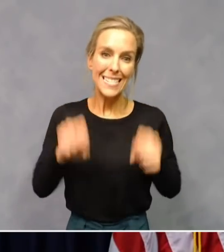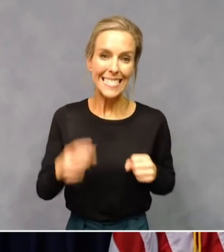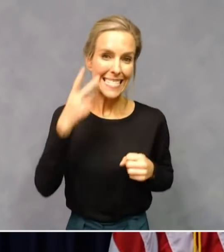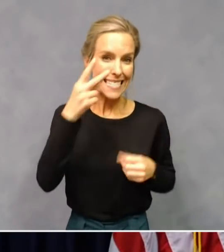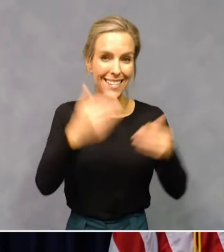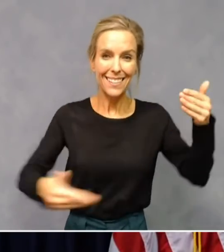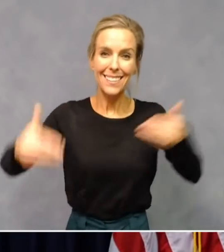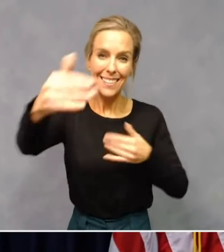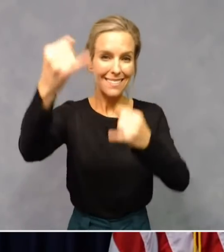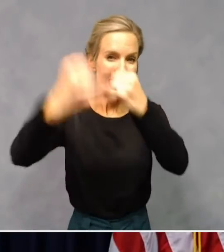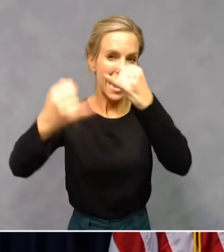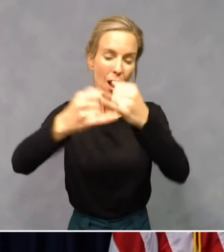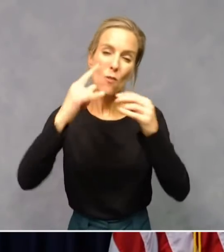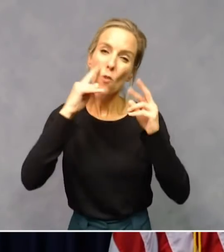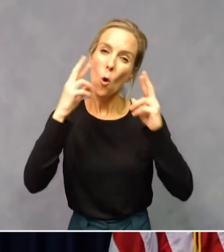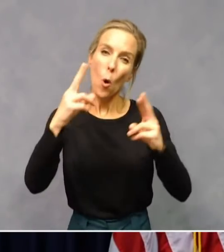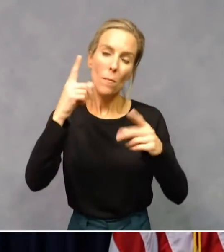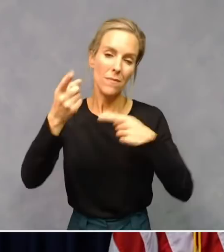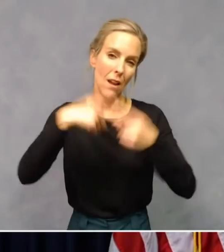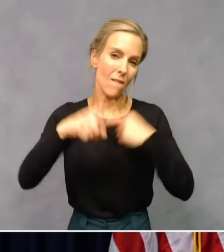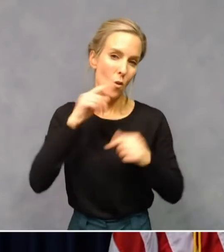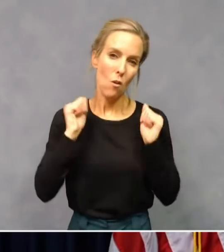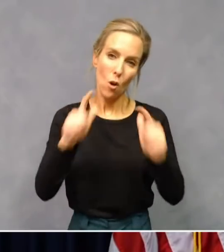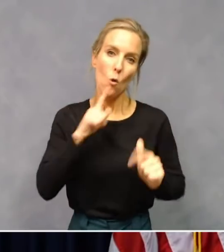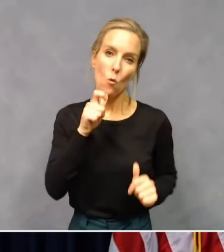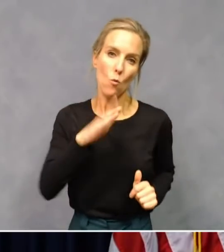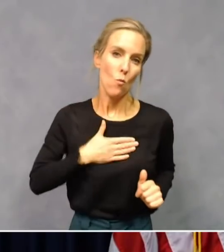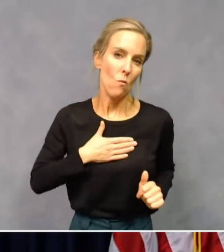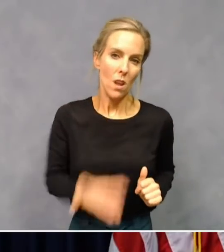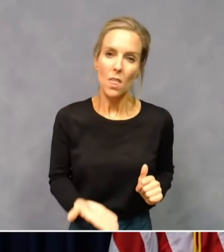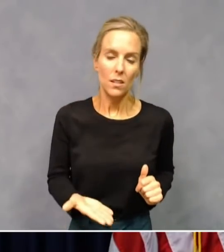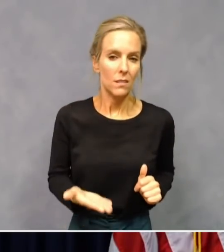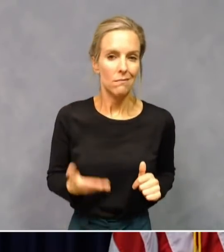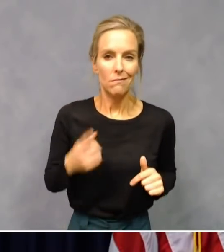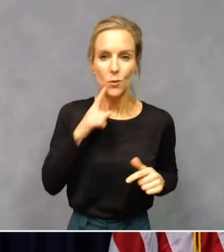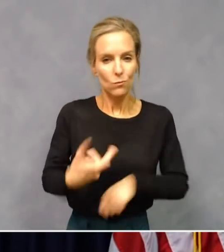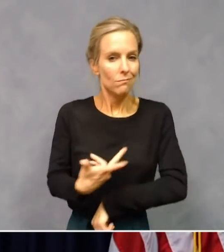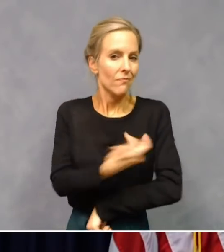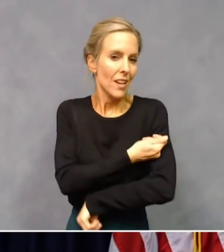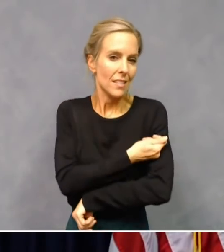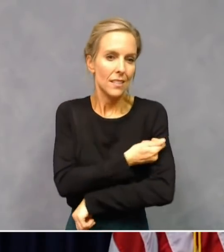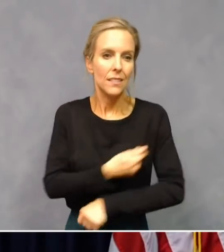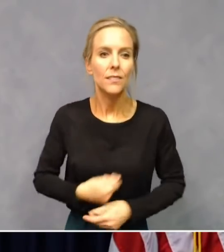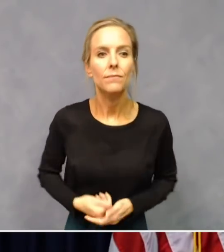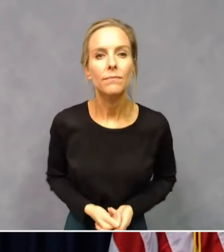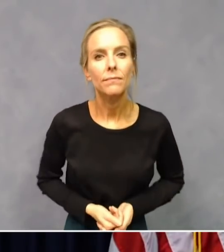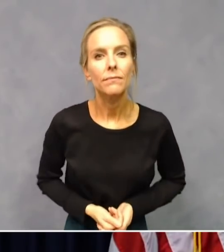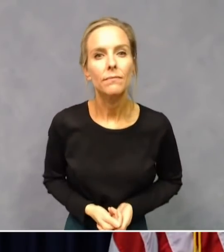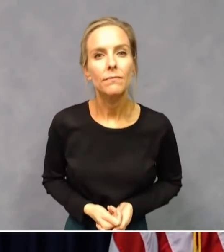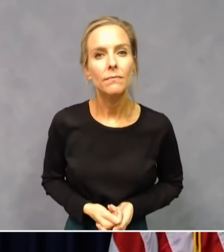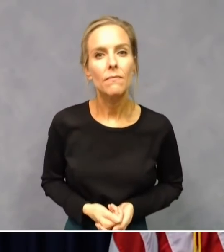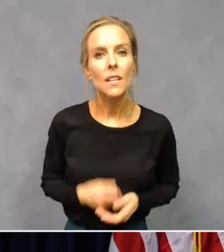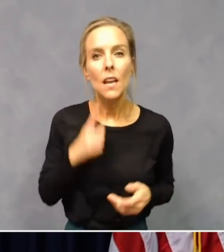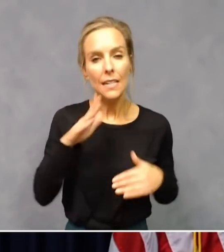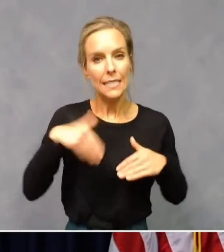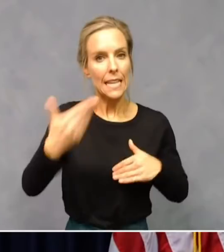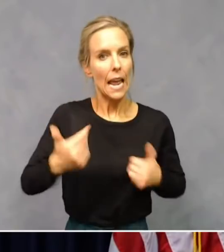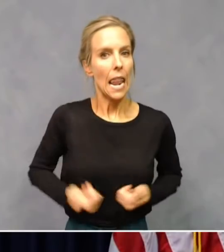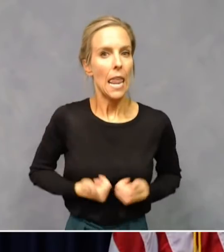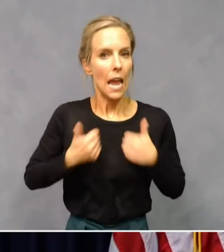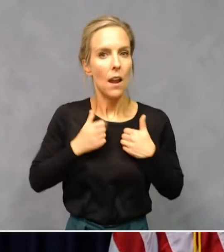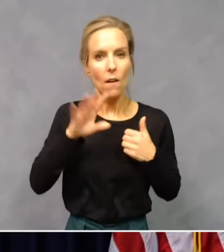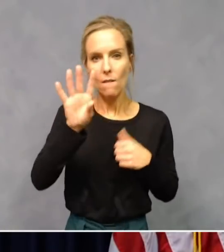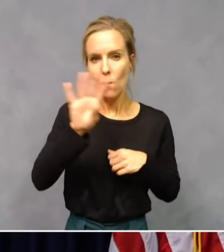hope comes for everybody who's willing to take that vaccine. All right, our next live briefing will be 4 p.m. on